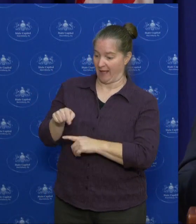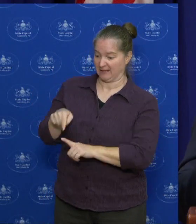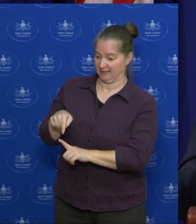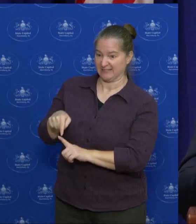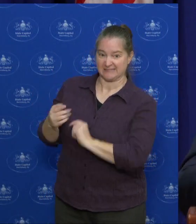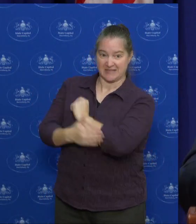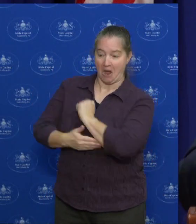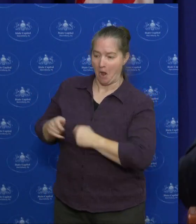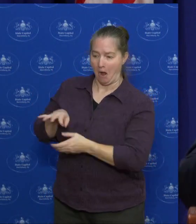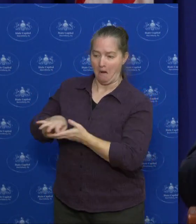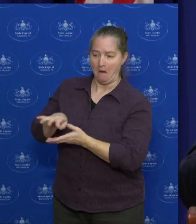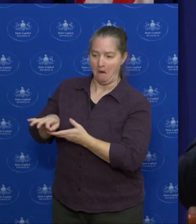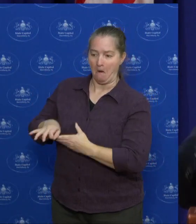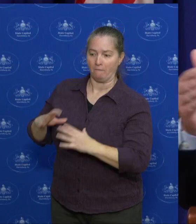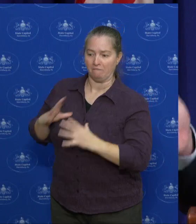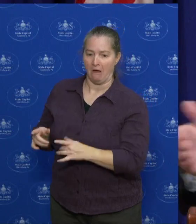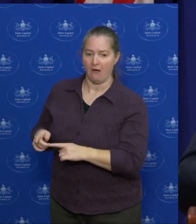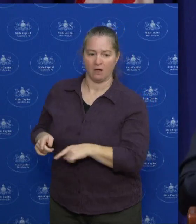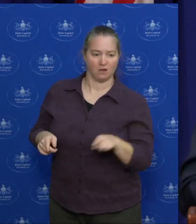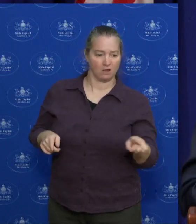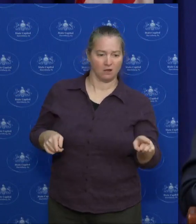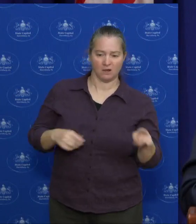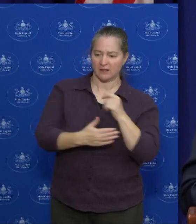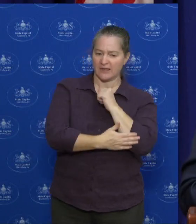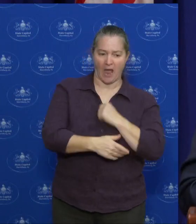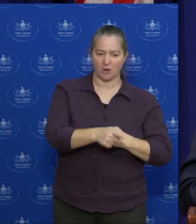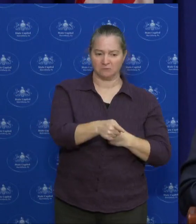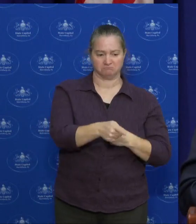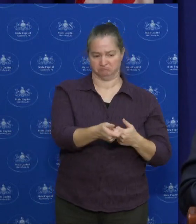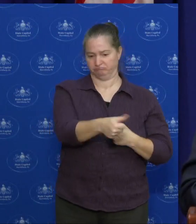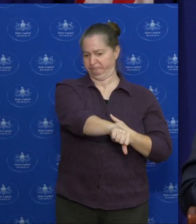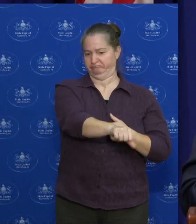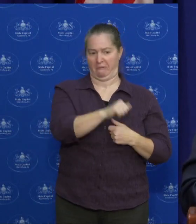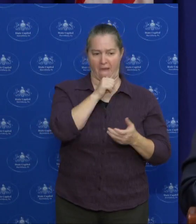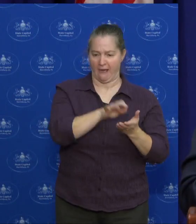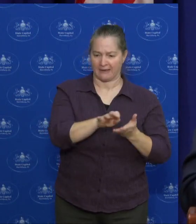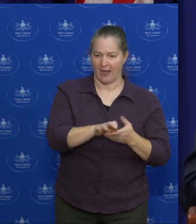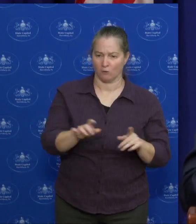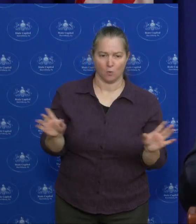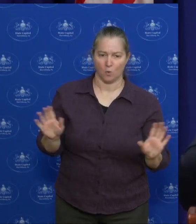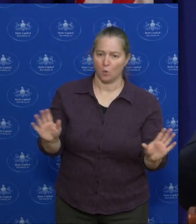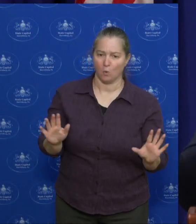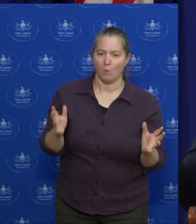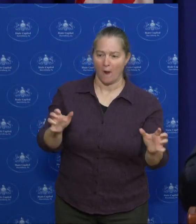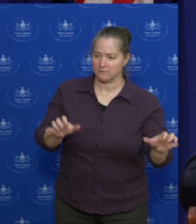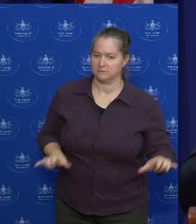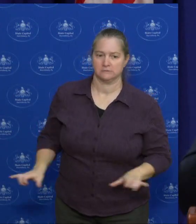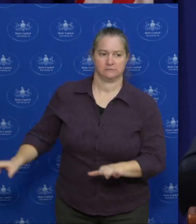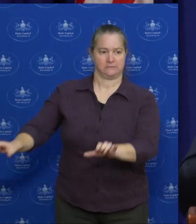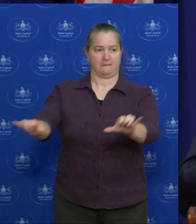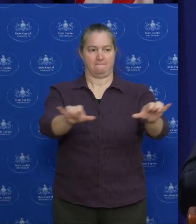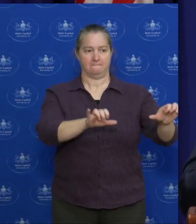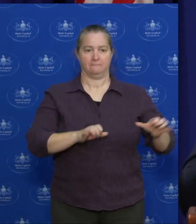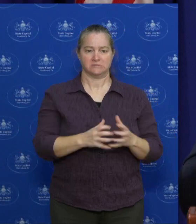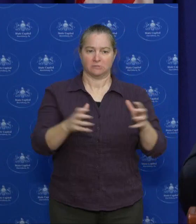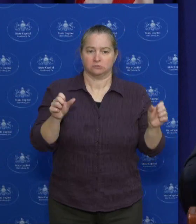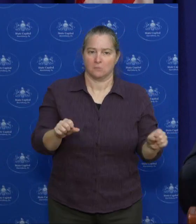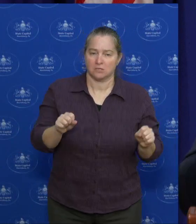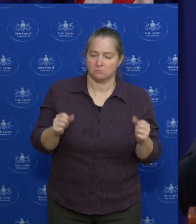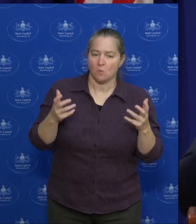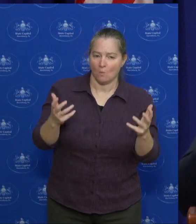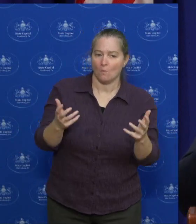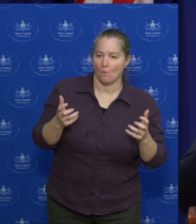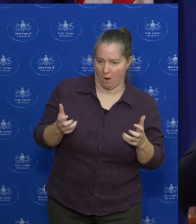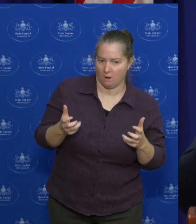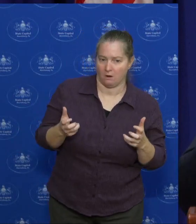county and that same ballot is not counted in some other county. We want as much uniformity as possible when it